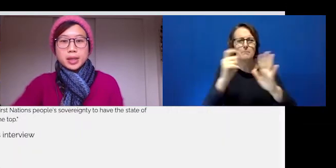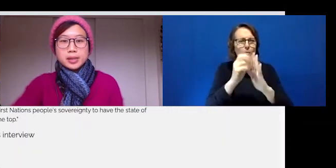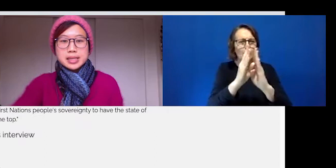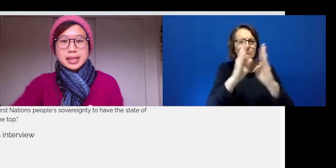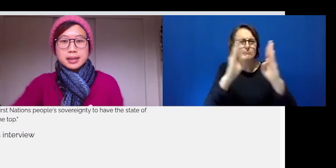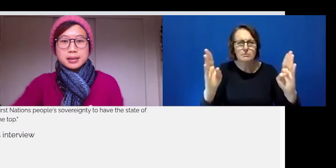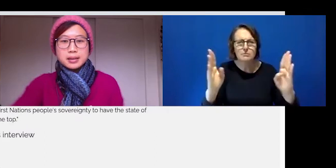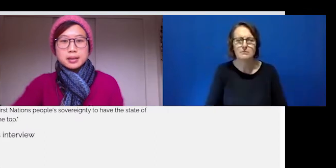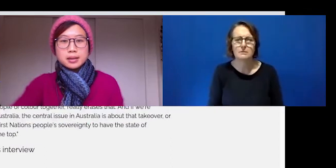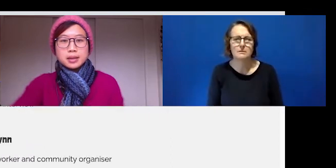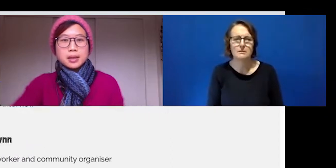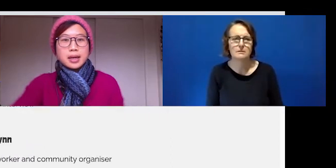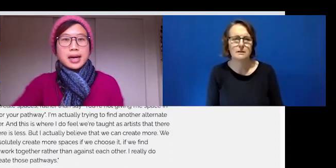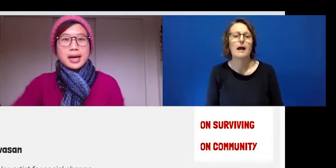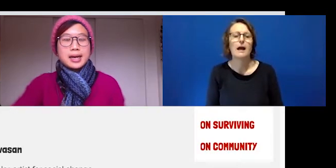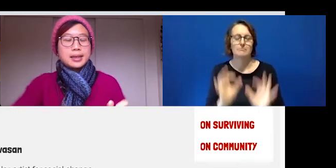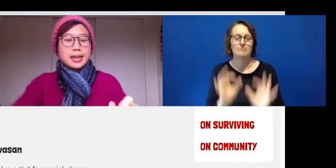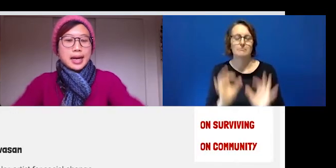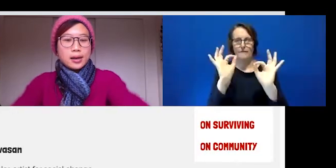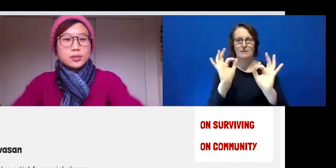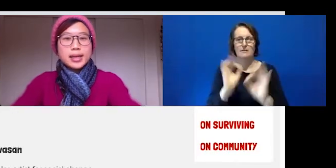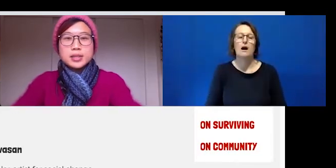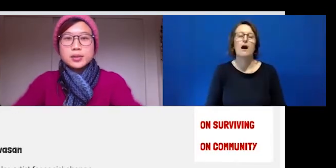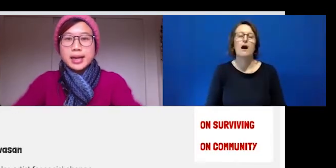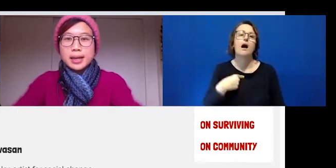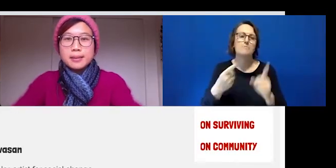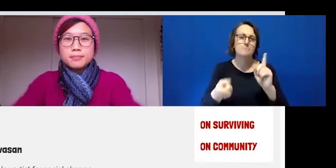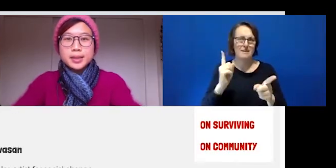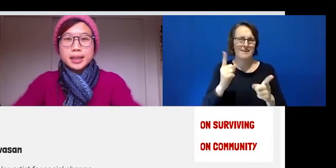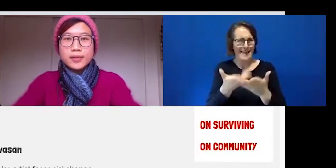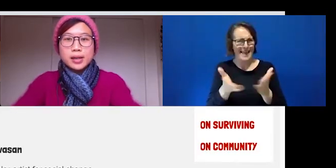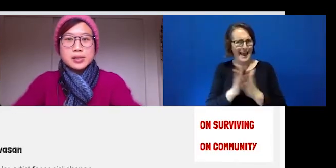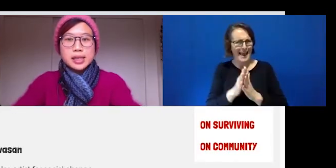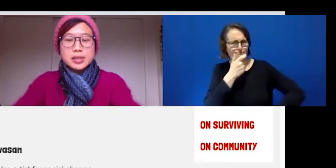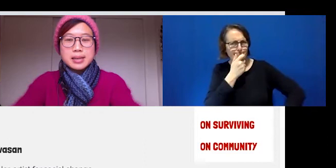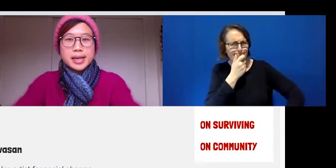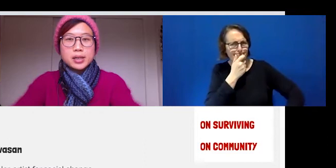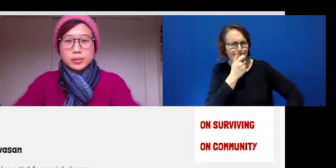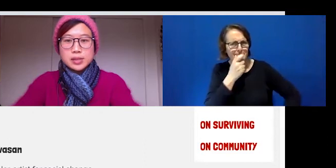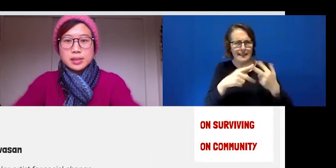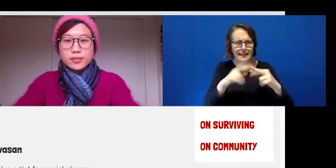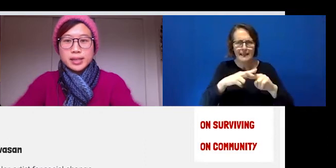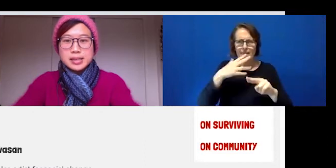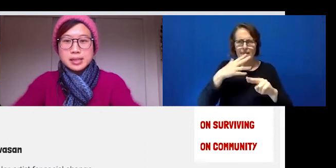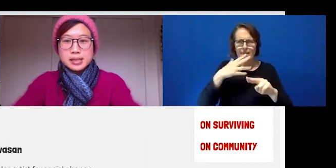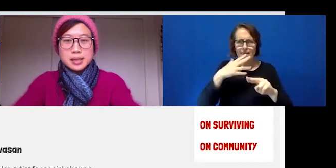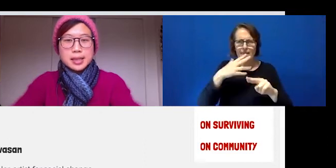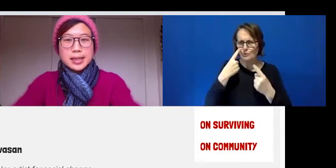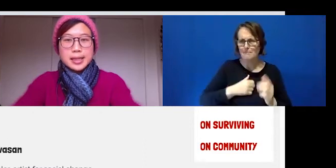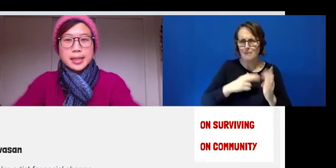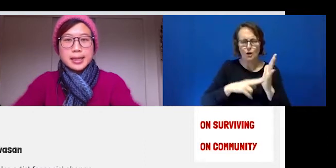Oh. You can only see. Perfect. Thank you. How do I do that if I also need to see my notes,